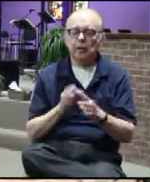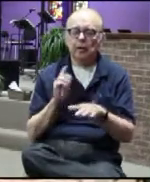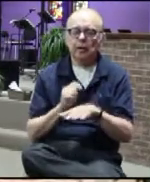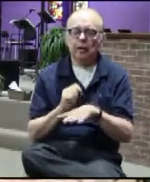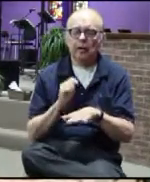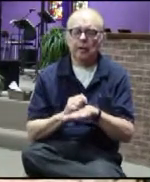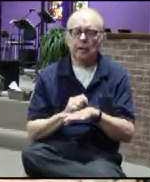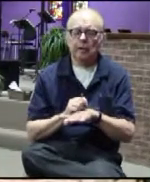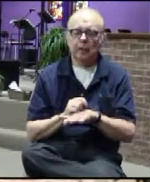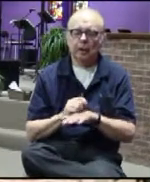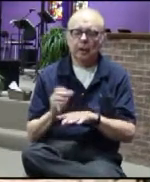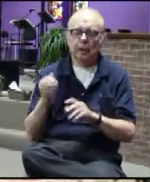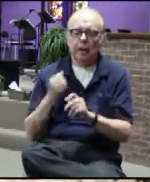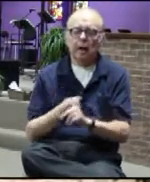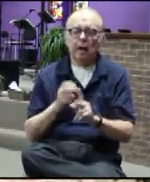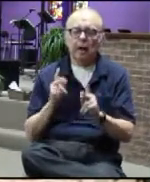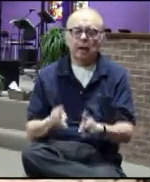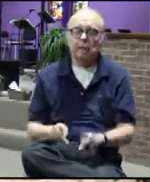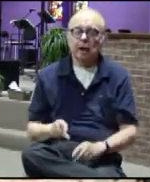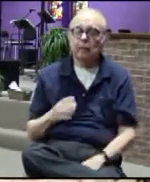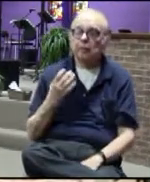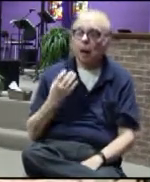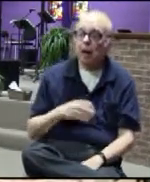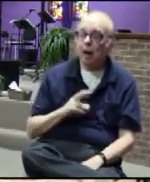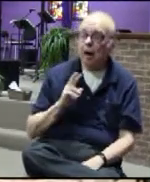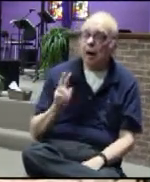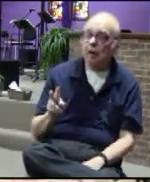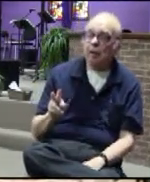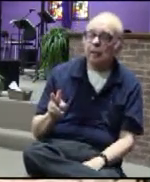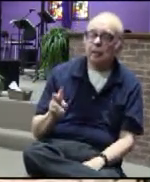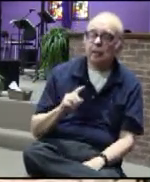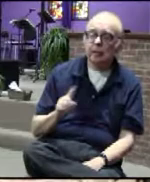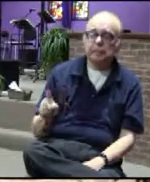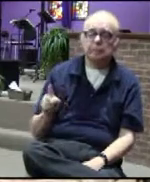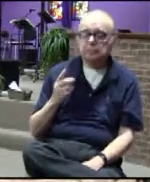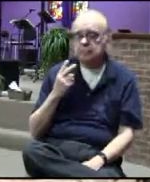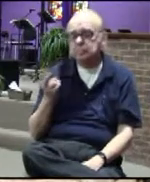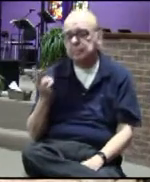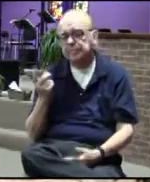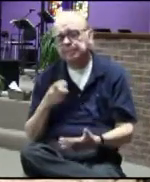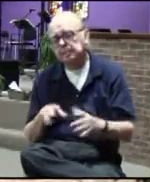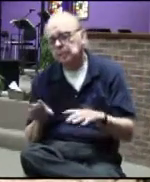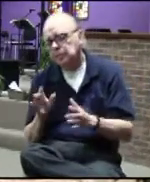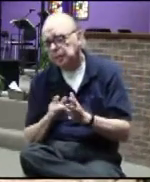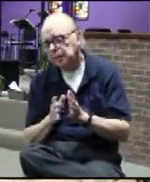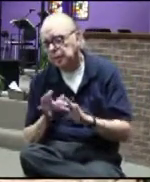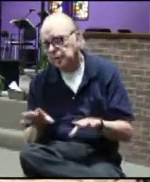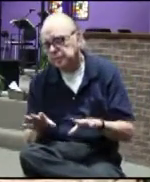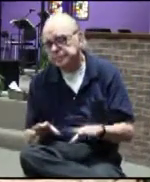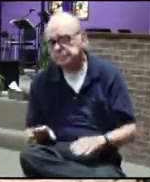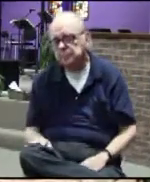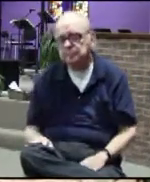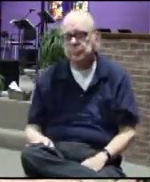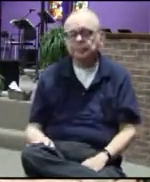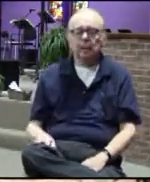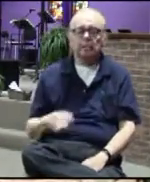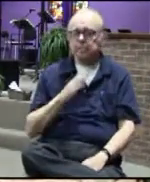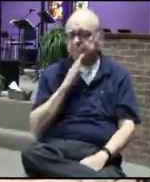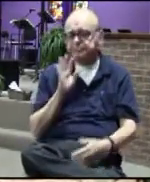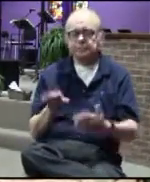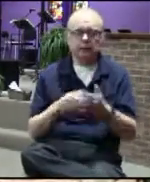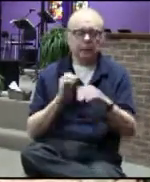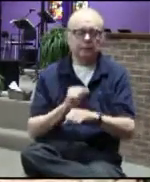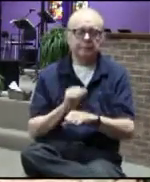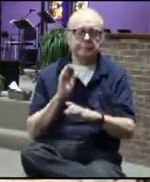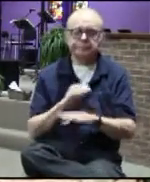temple. And everybody in awe. They had seen what he had done. You know we just talk about all the